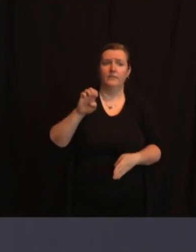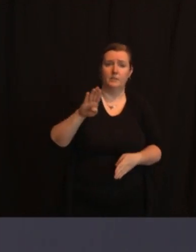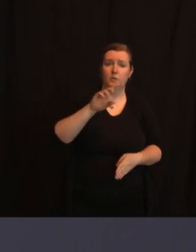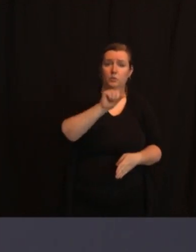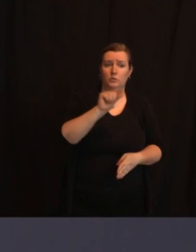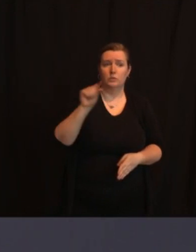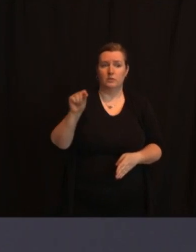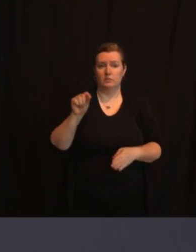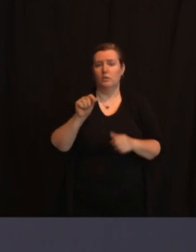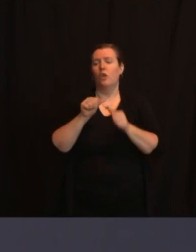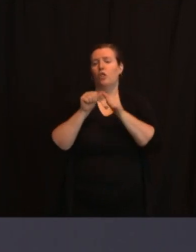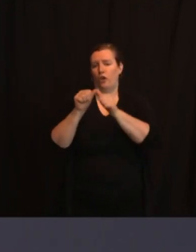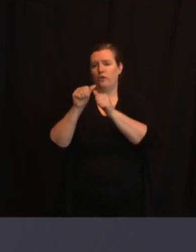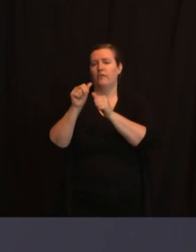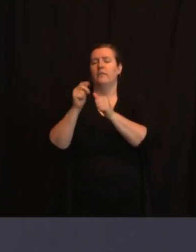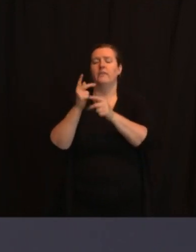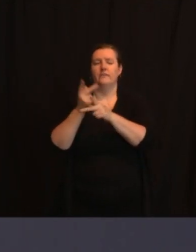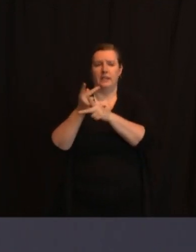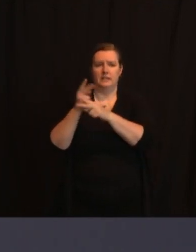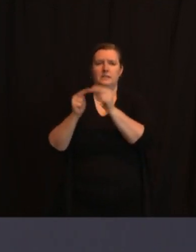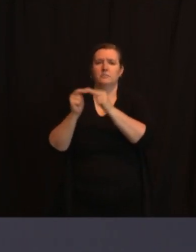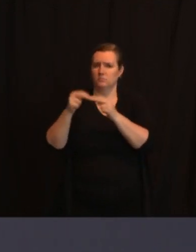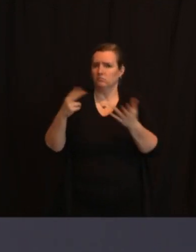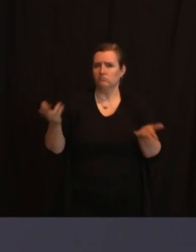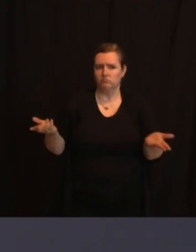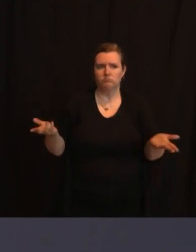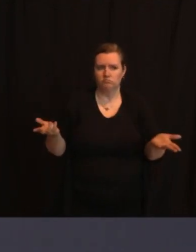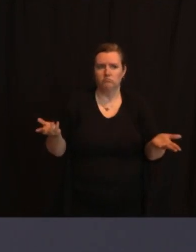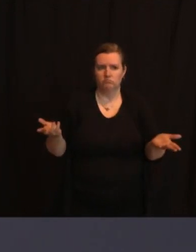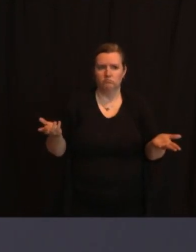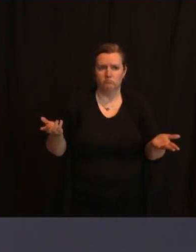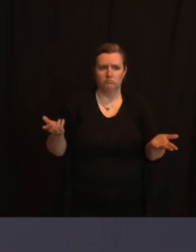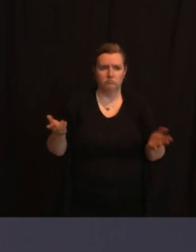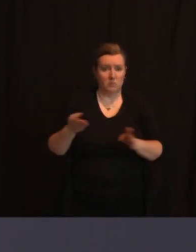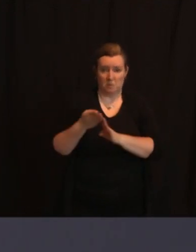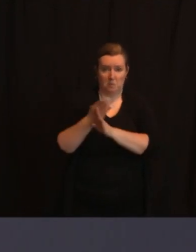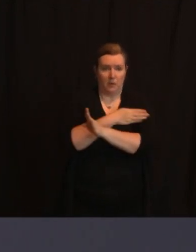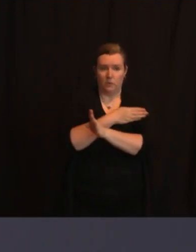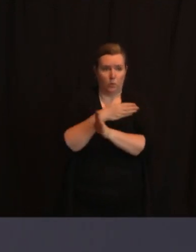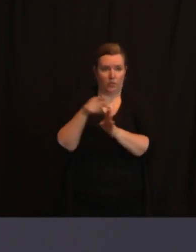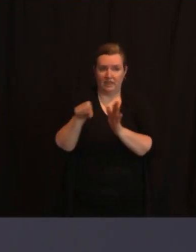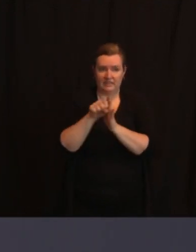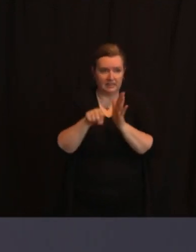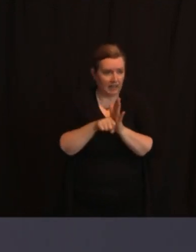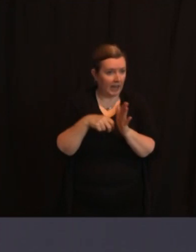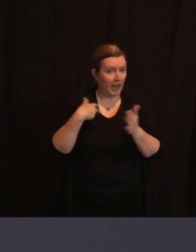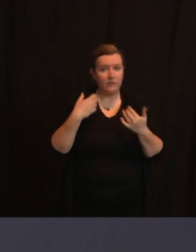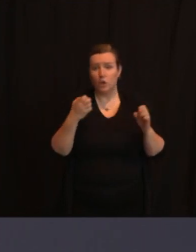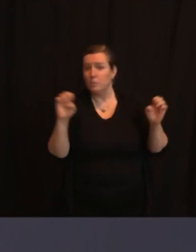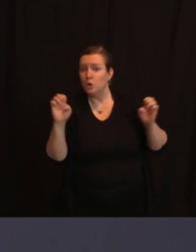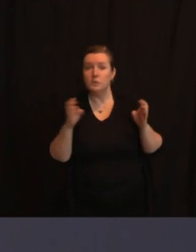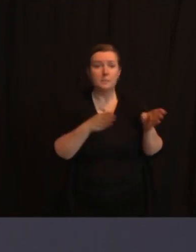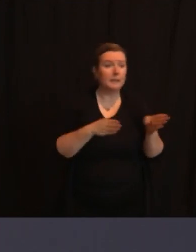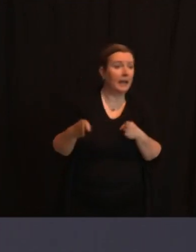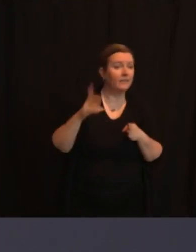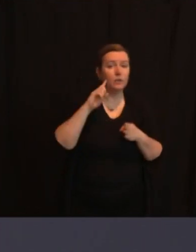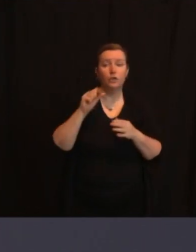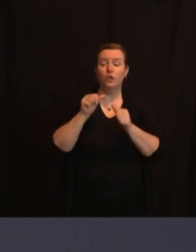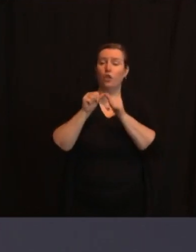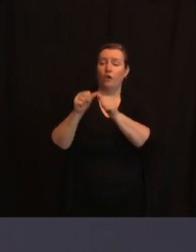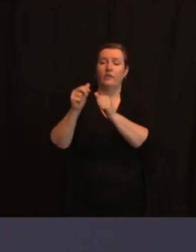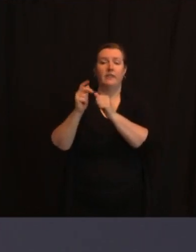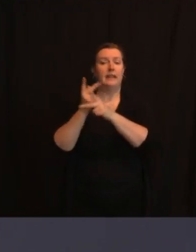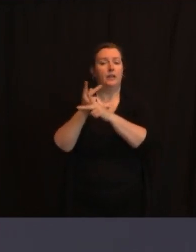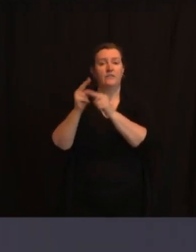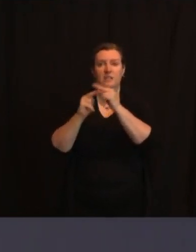so, and by the way, none existed in the state before then. And so I want to remind folks of that. Judy, do you want to jump in on